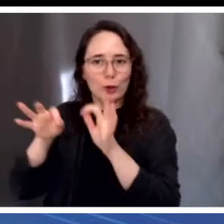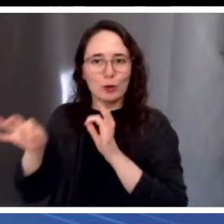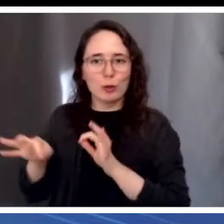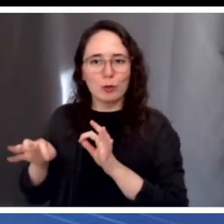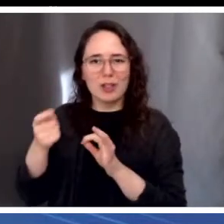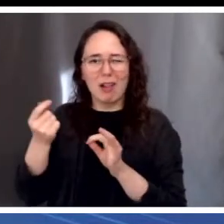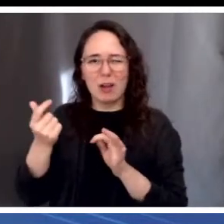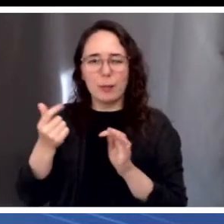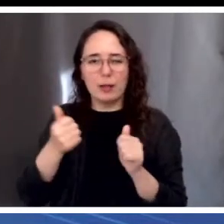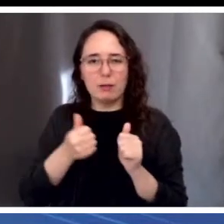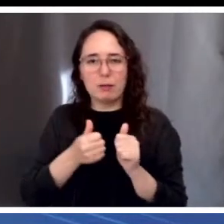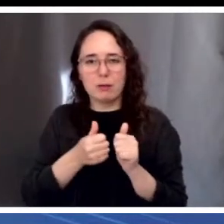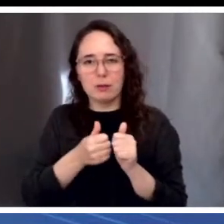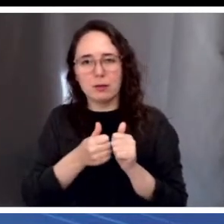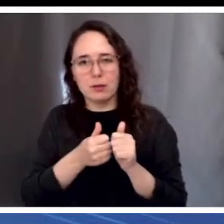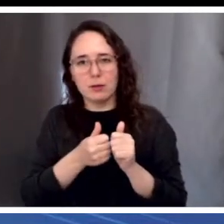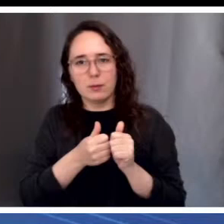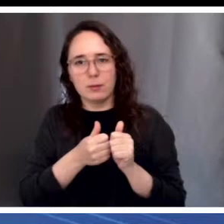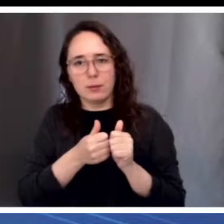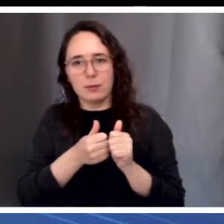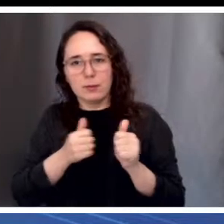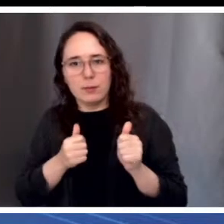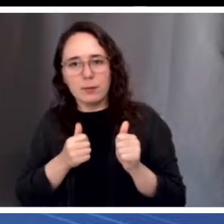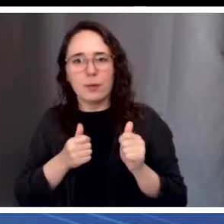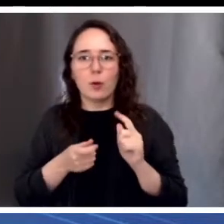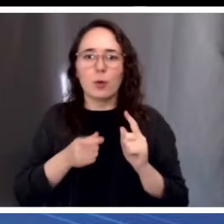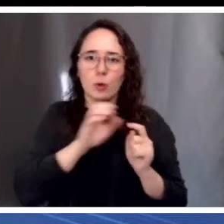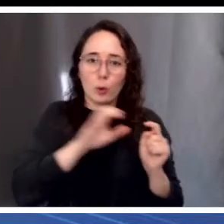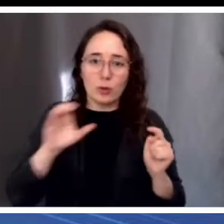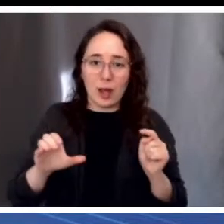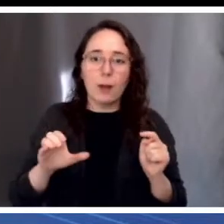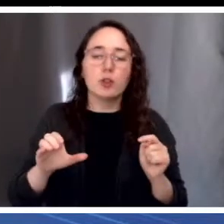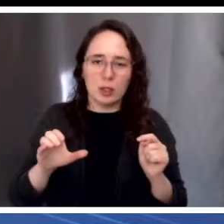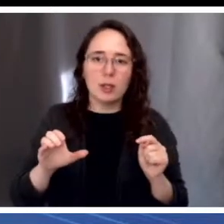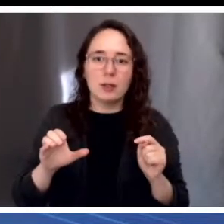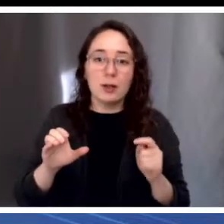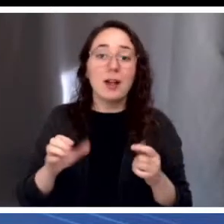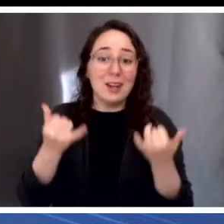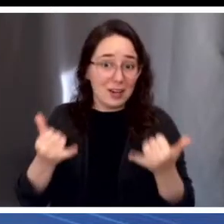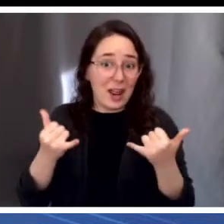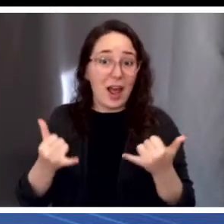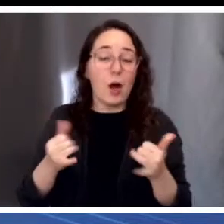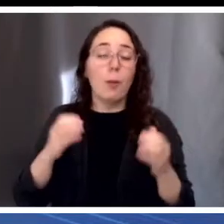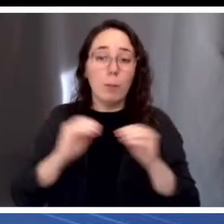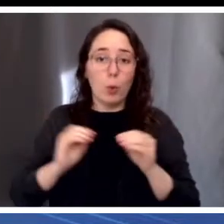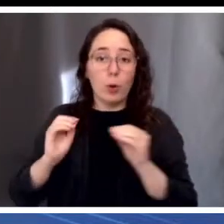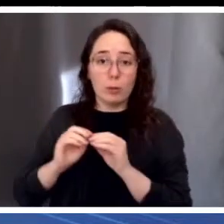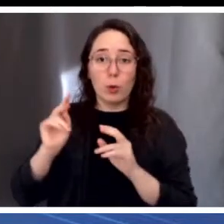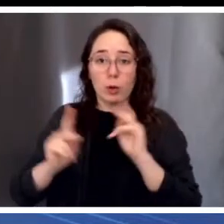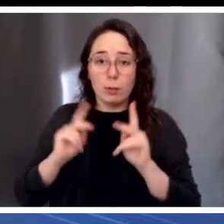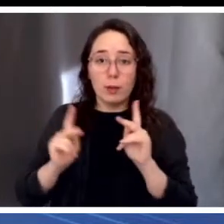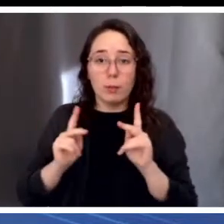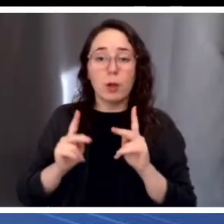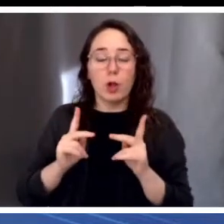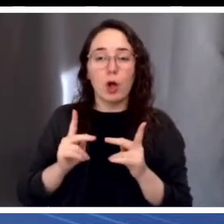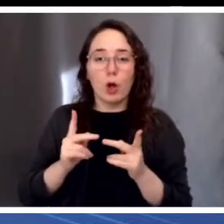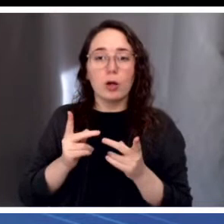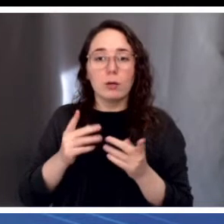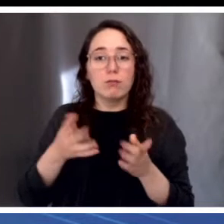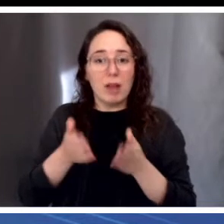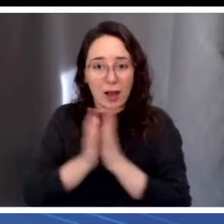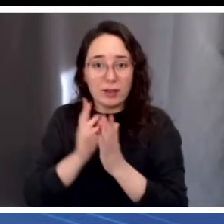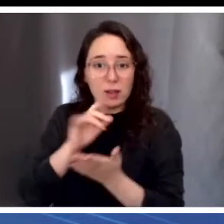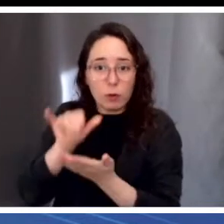widely known and kind of a jockeying for more resources and more focus on it. Like you were saying, you know, I don't think